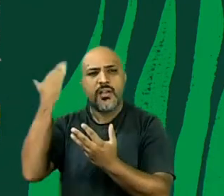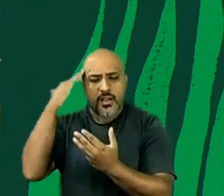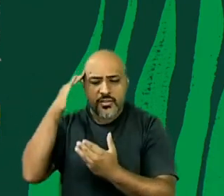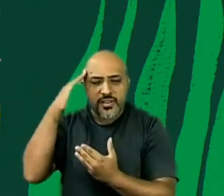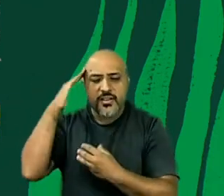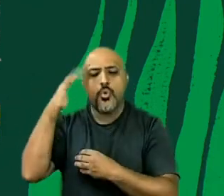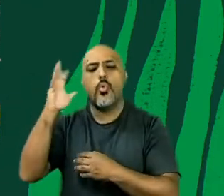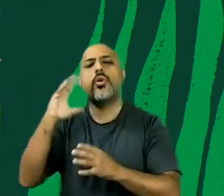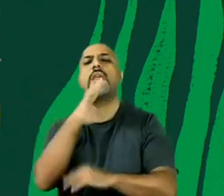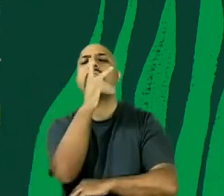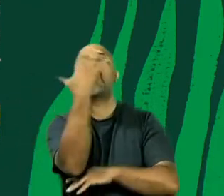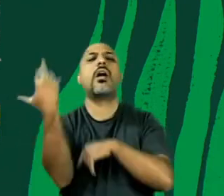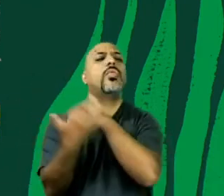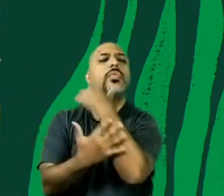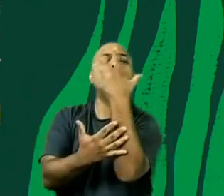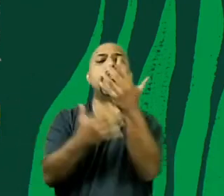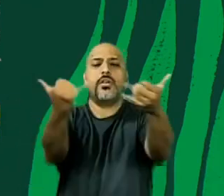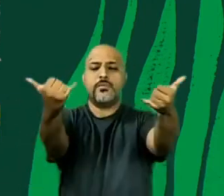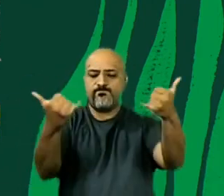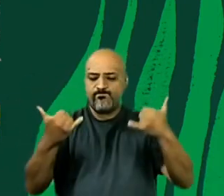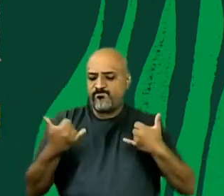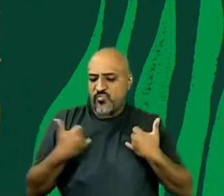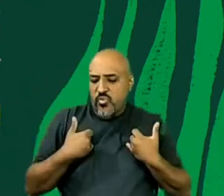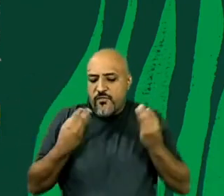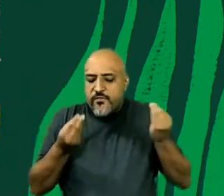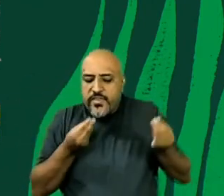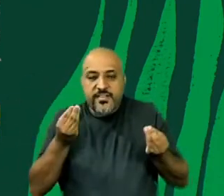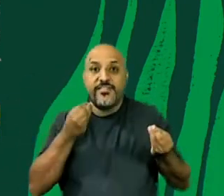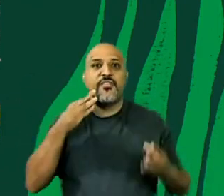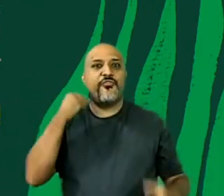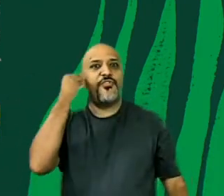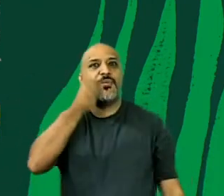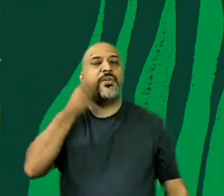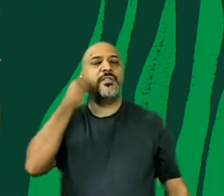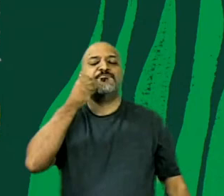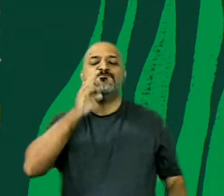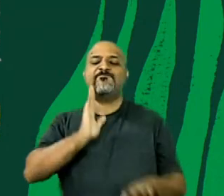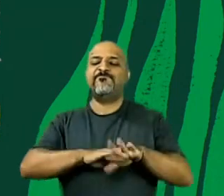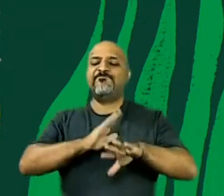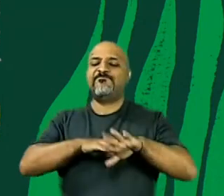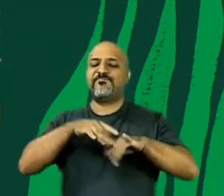so it was profound, and I am very grateful.